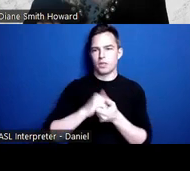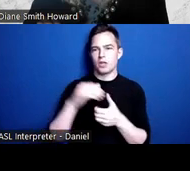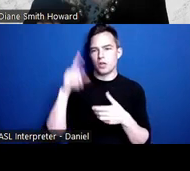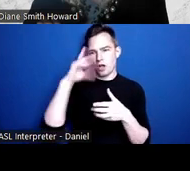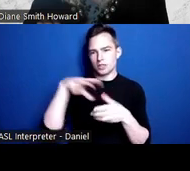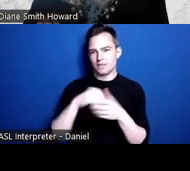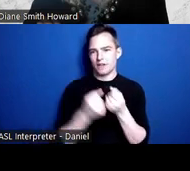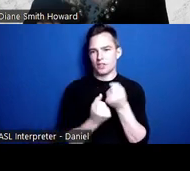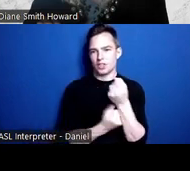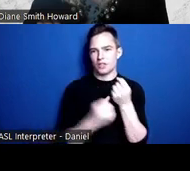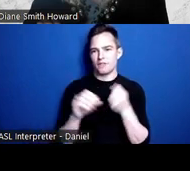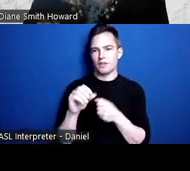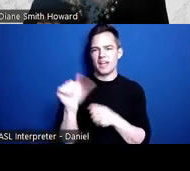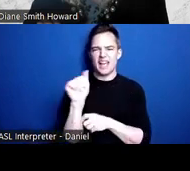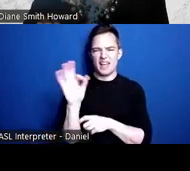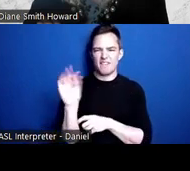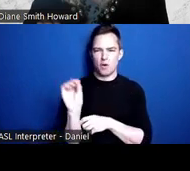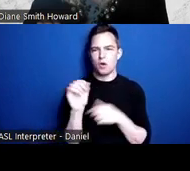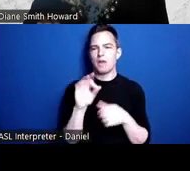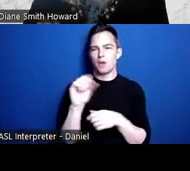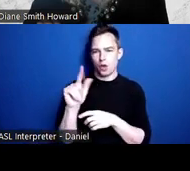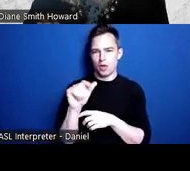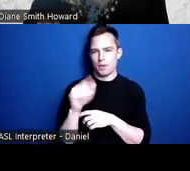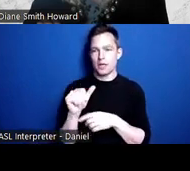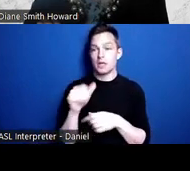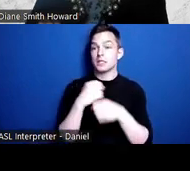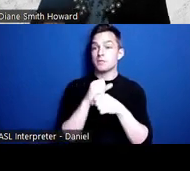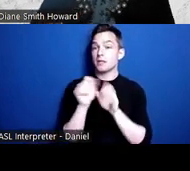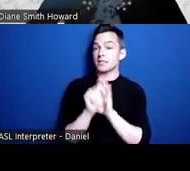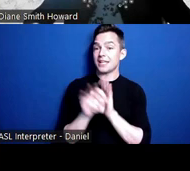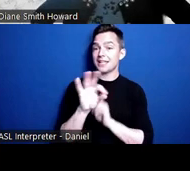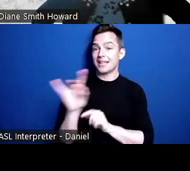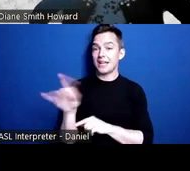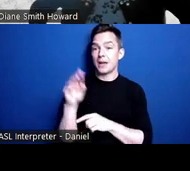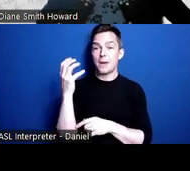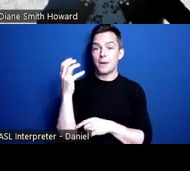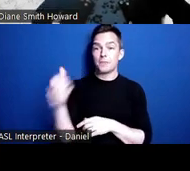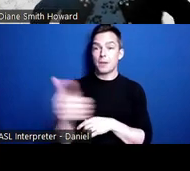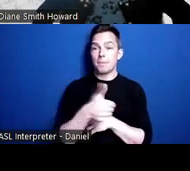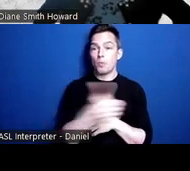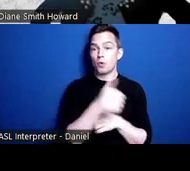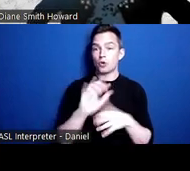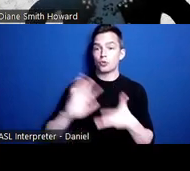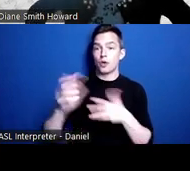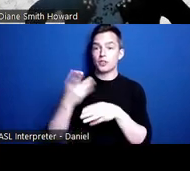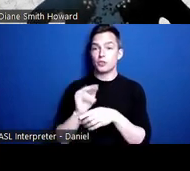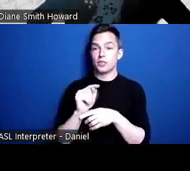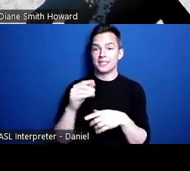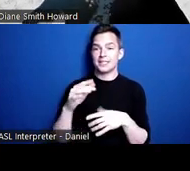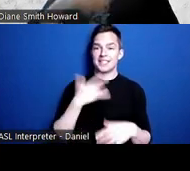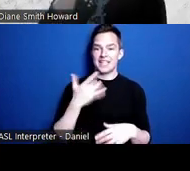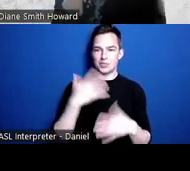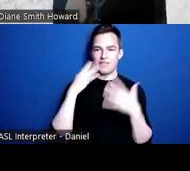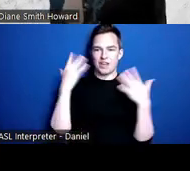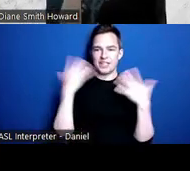Oklahoma, AFO, to make the state's 988 mobile crisis unit sensory friendly. In addition to providing each